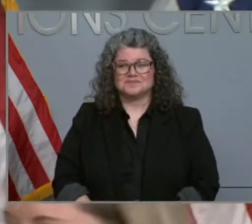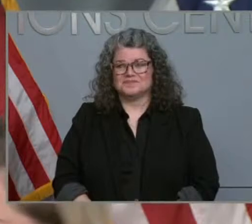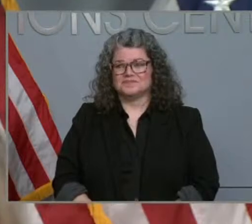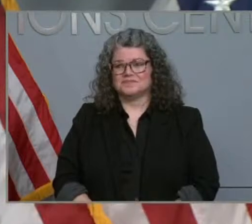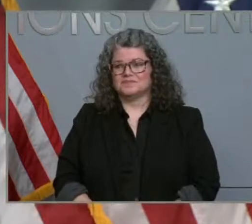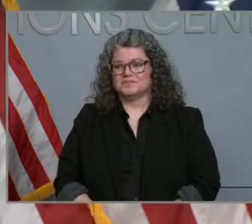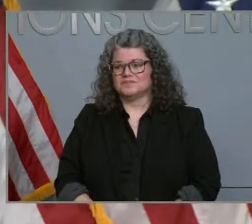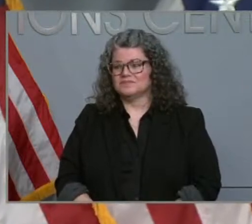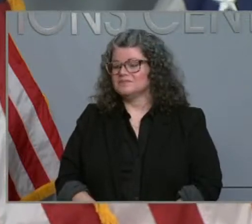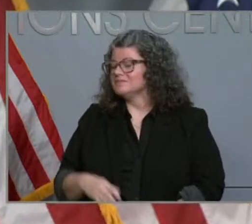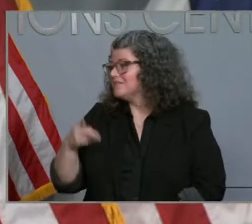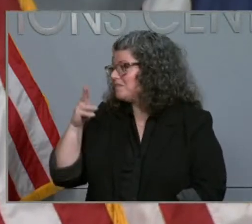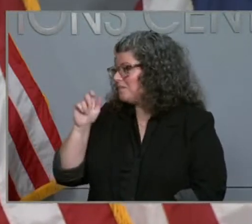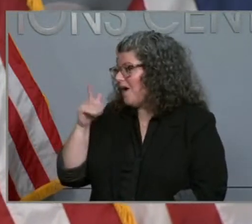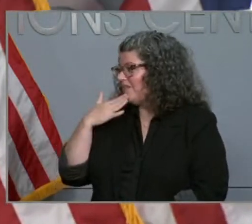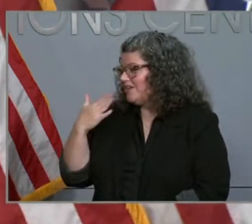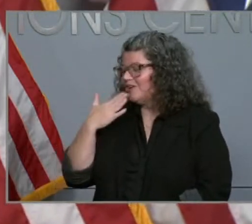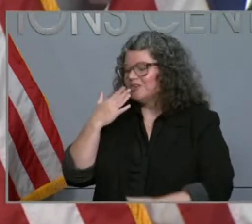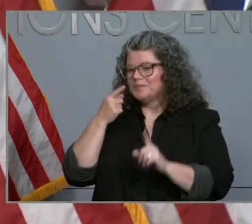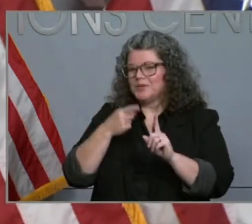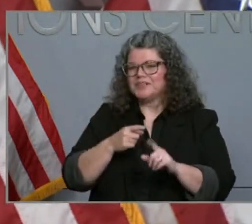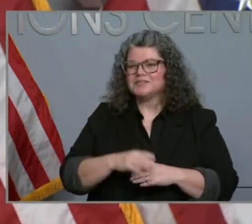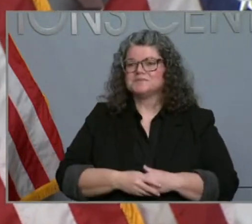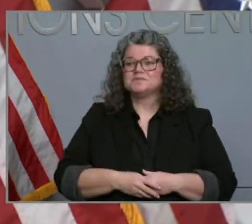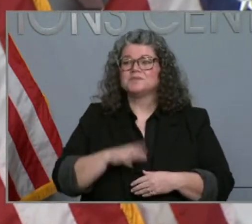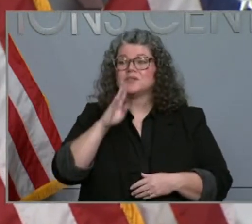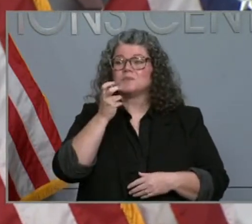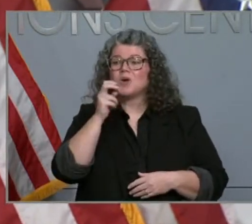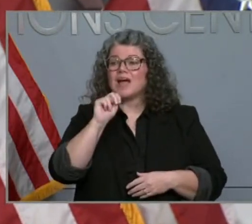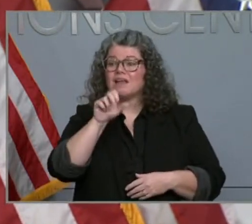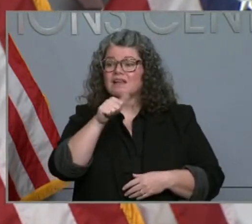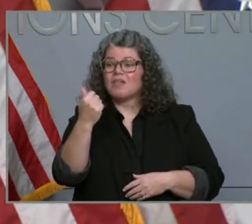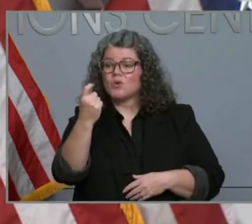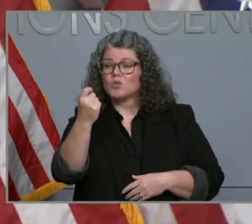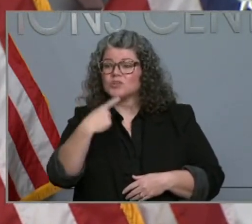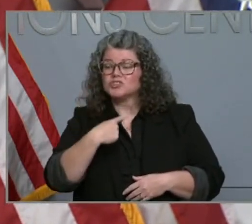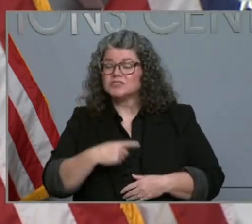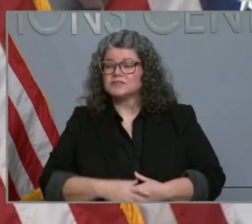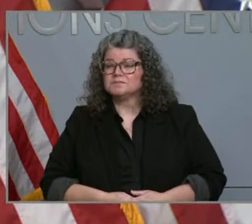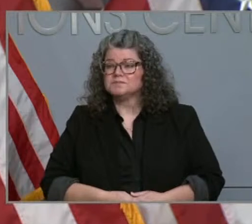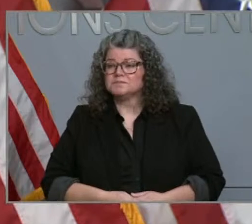That's a great point, Paul. Thank you. Okay, Brian, we have one online.